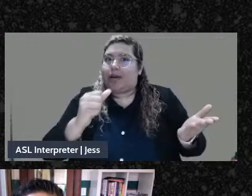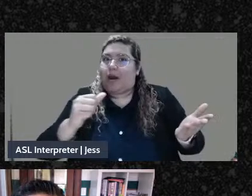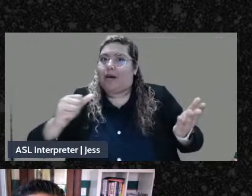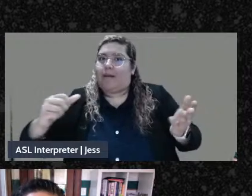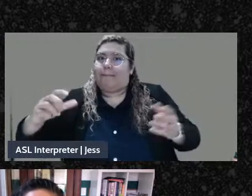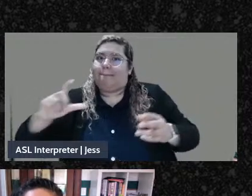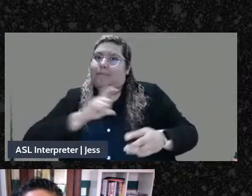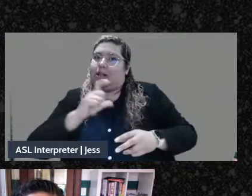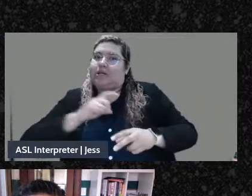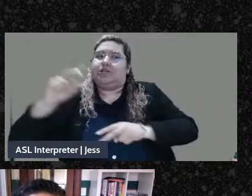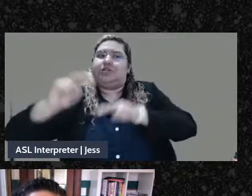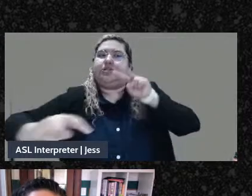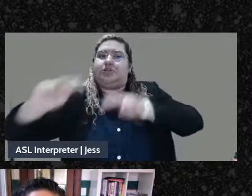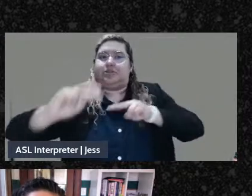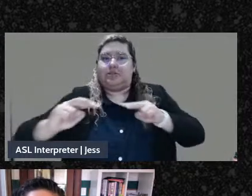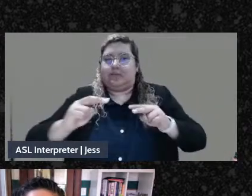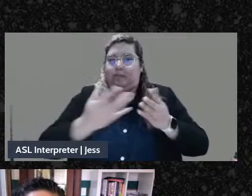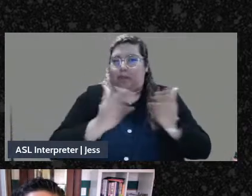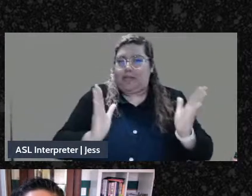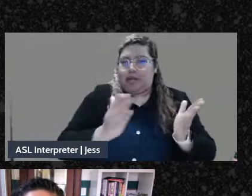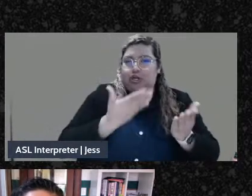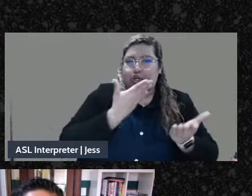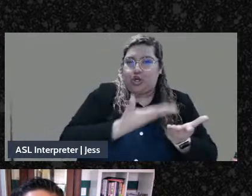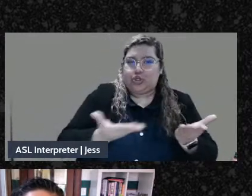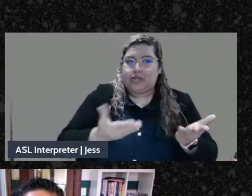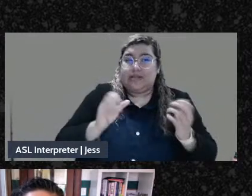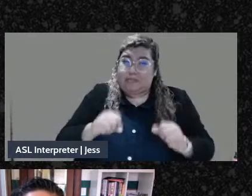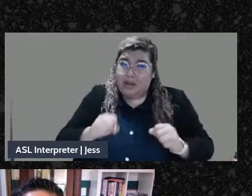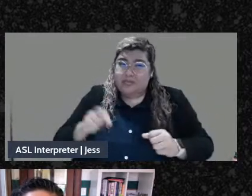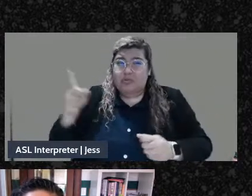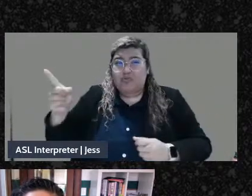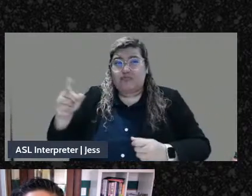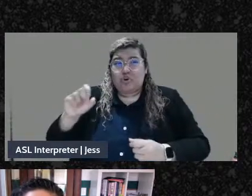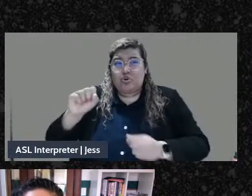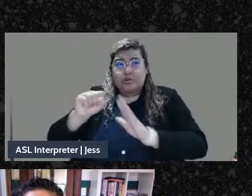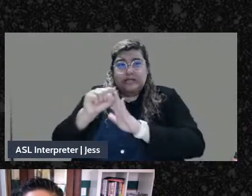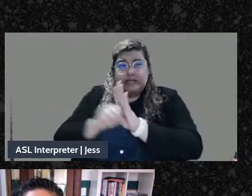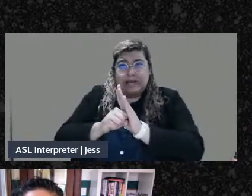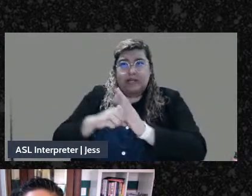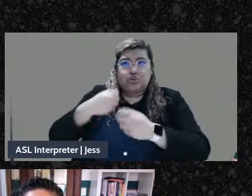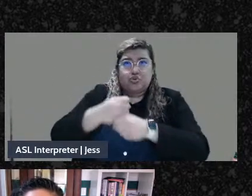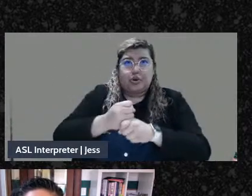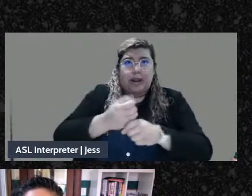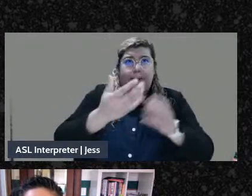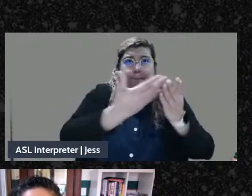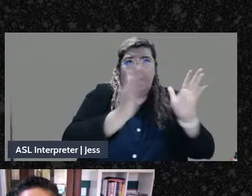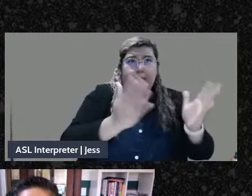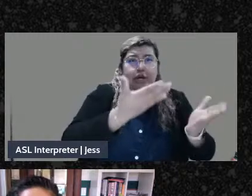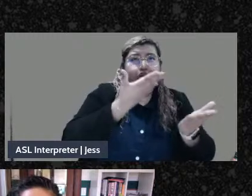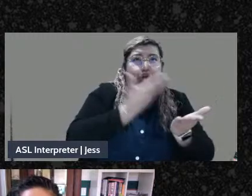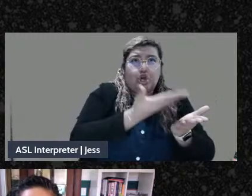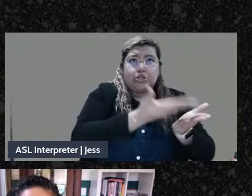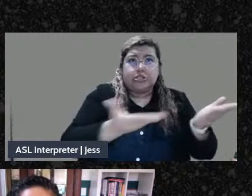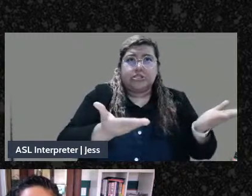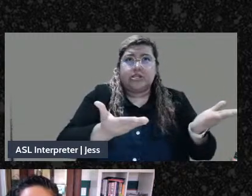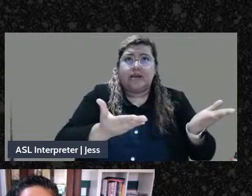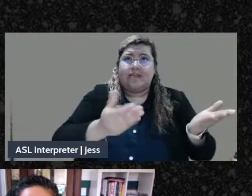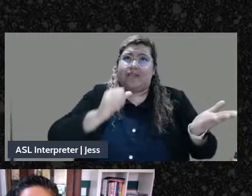it possible for a state to create public goods that aren't policed in some way? If not, how are